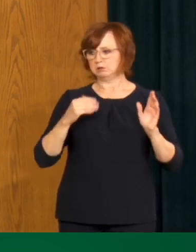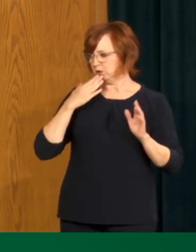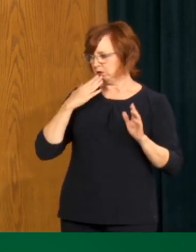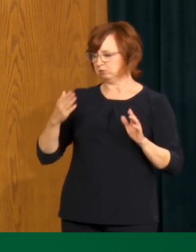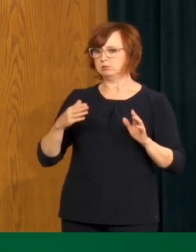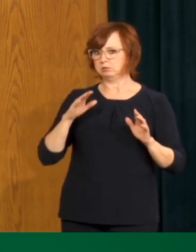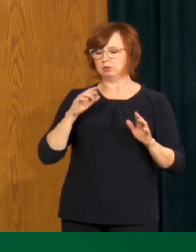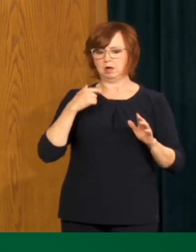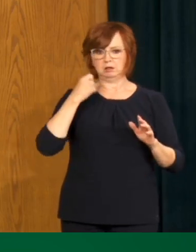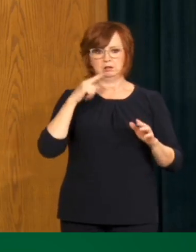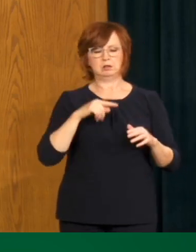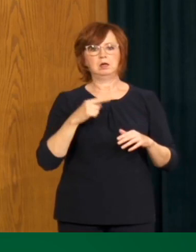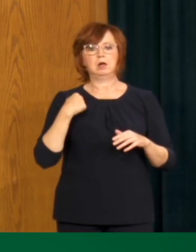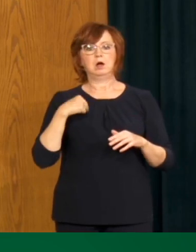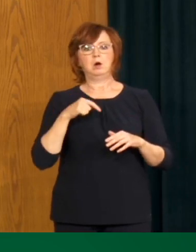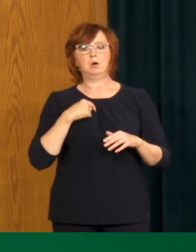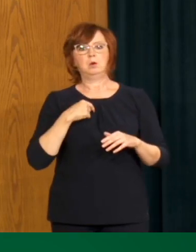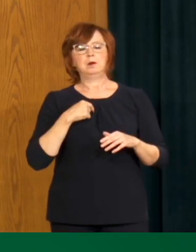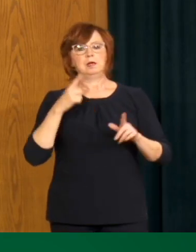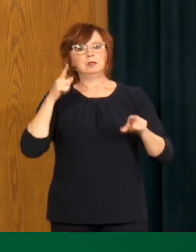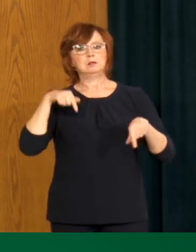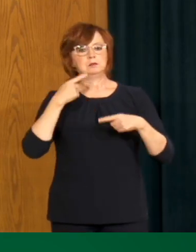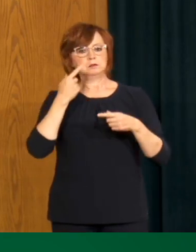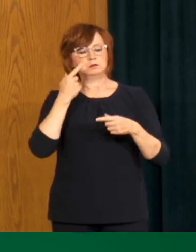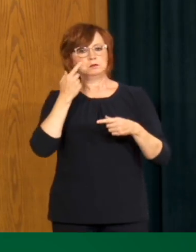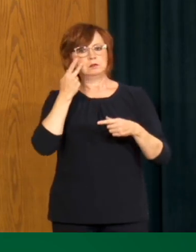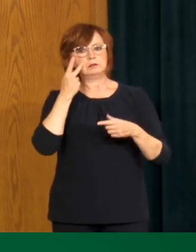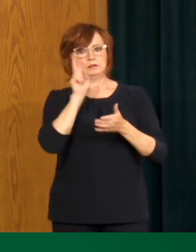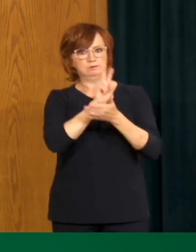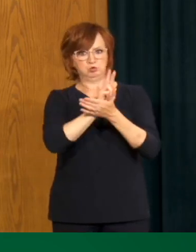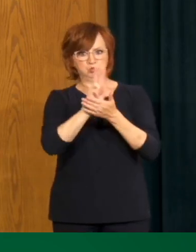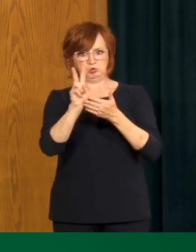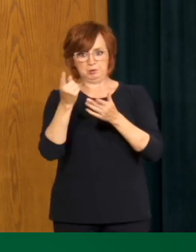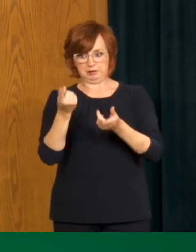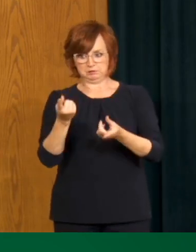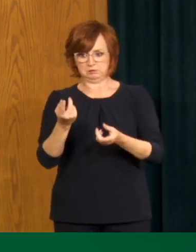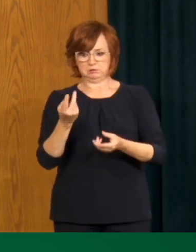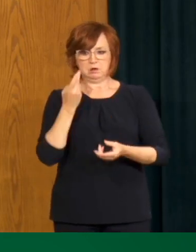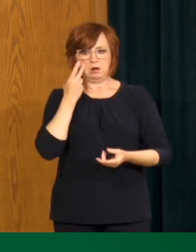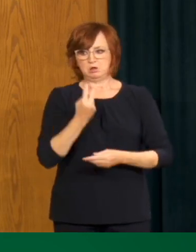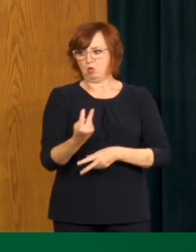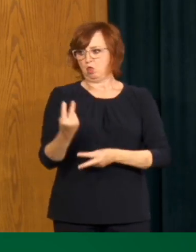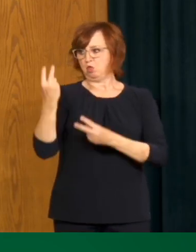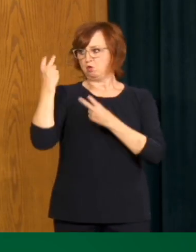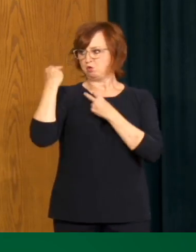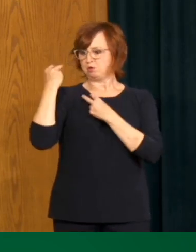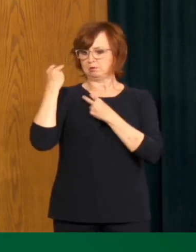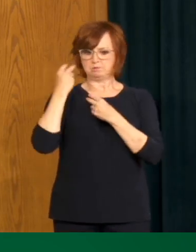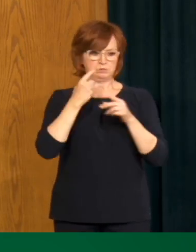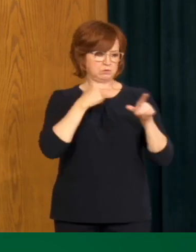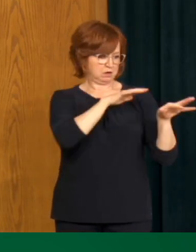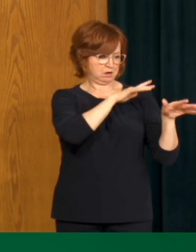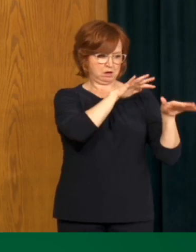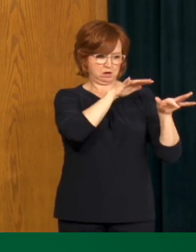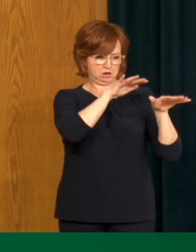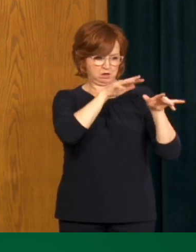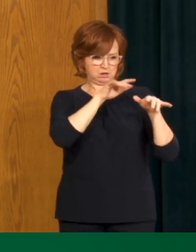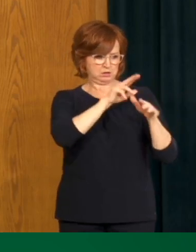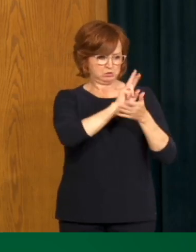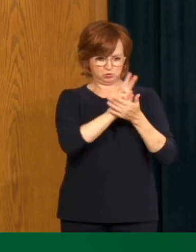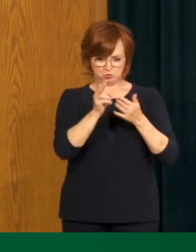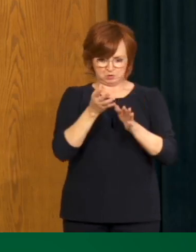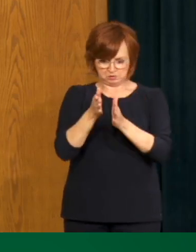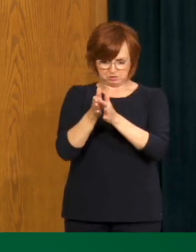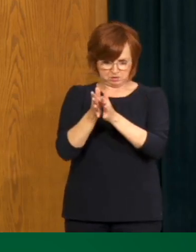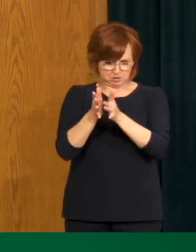of all, we look back 2 weeks in every jurisdiction, and we're really interested in what's happening in the last 2 weeks. Obviously, we have the overall